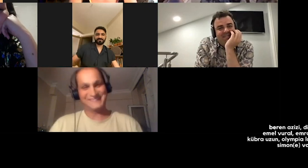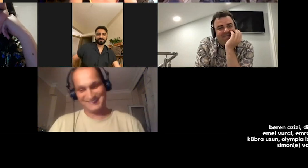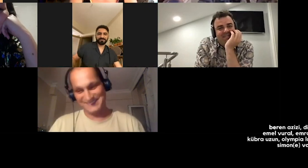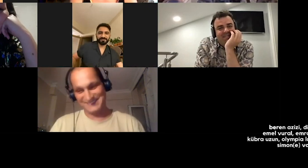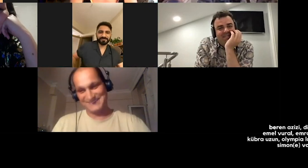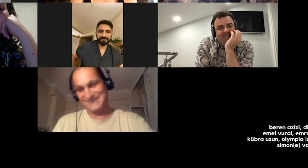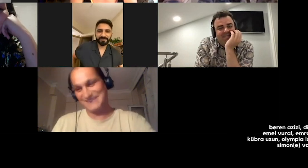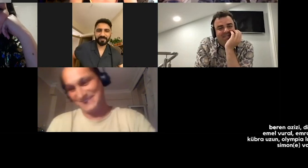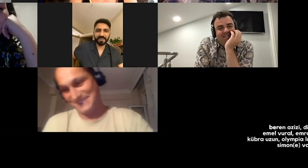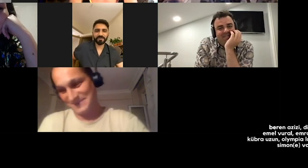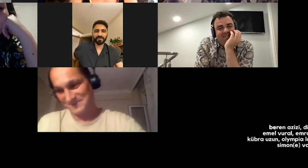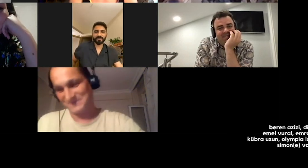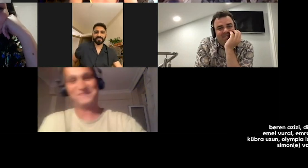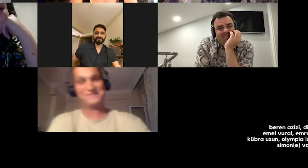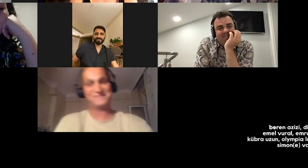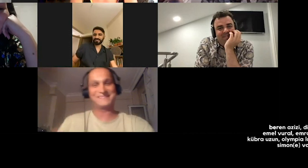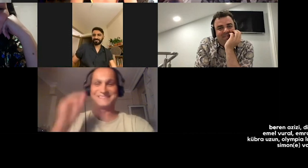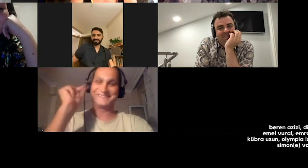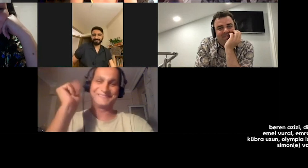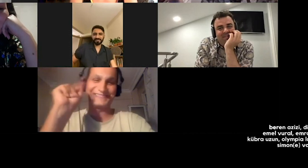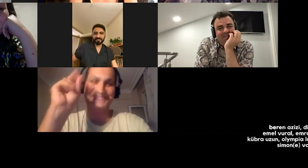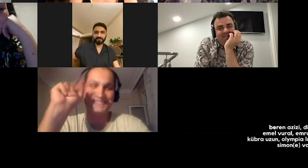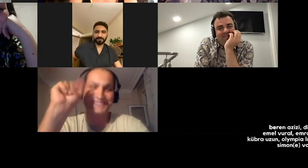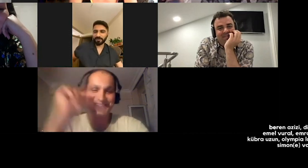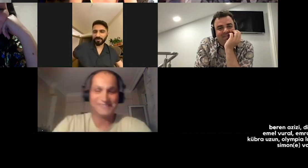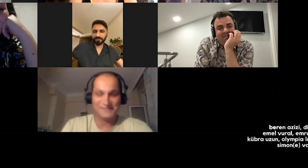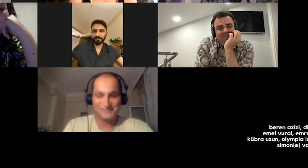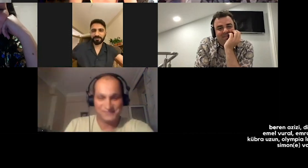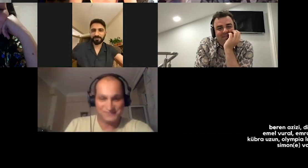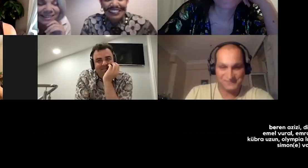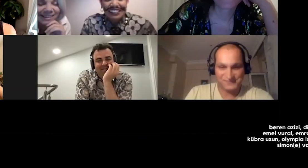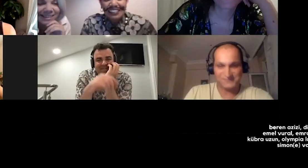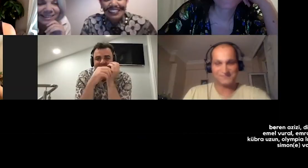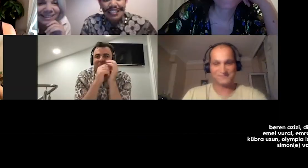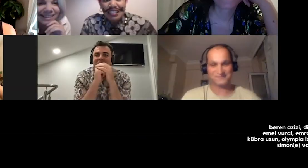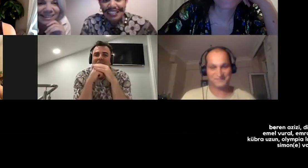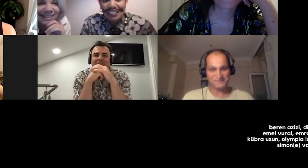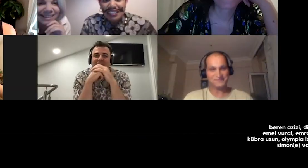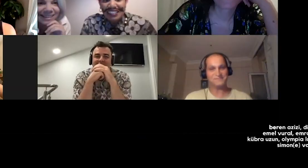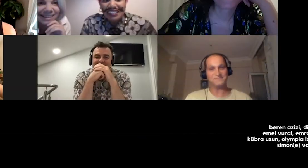speakers. And thank you for listening. Thank you so much. Thank you so much for this wonderful event.